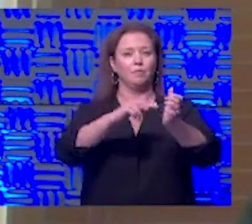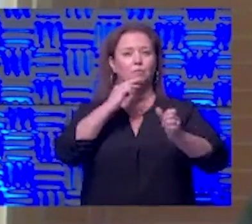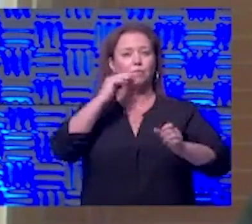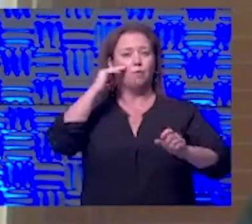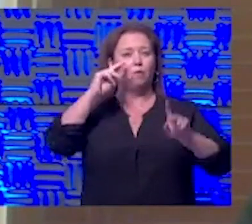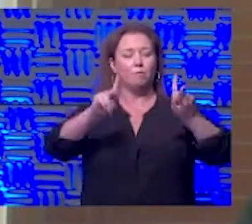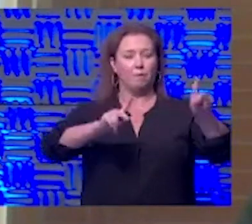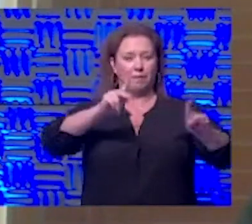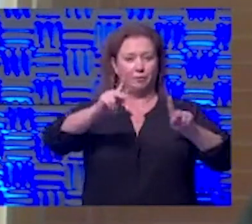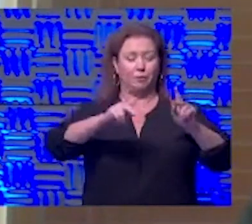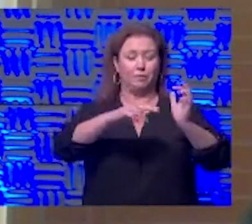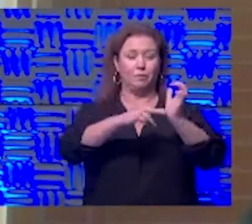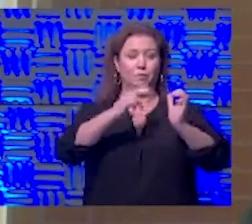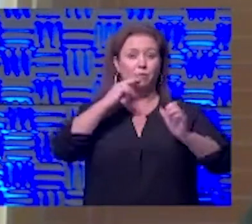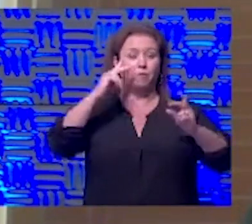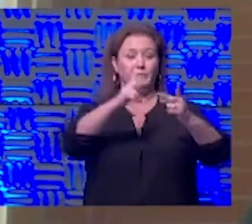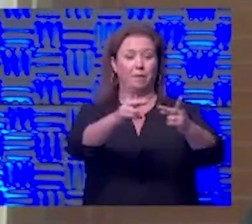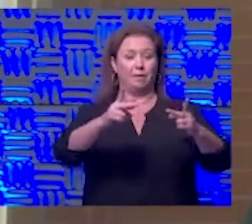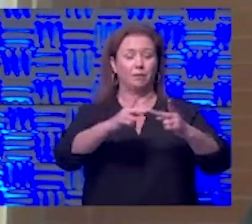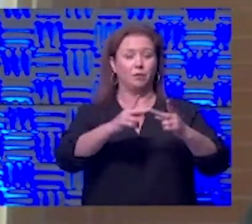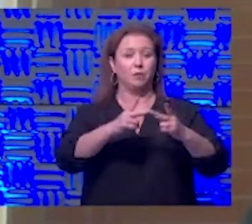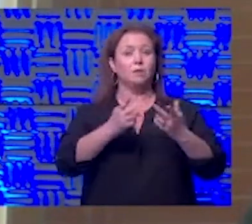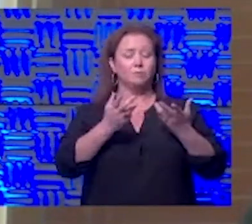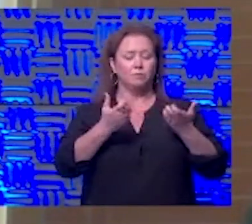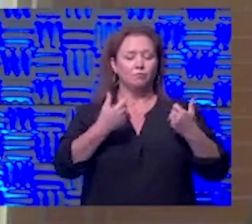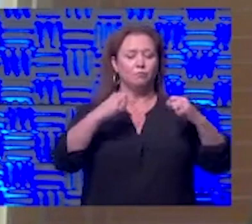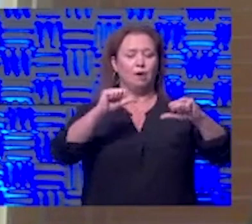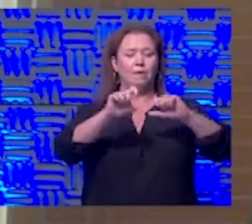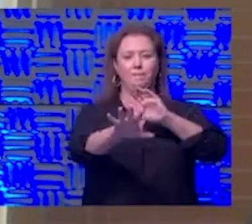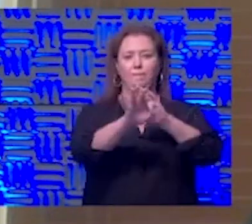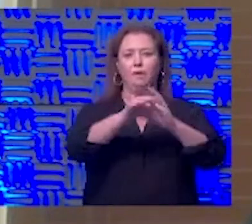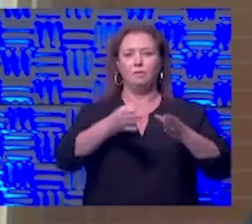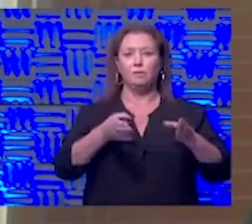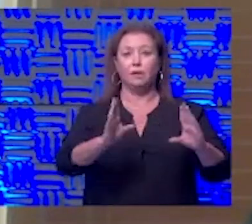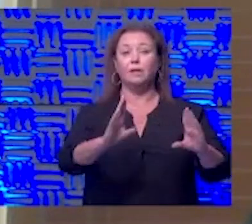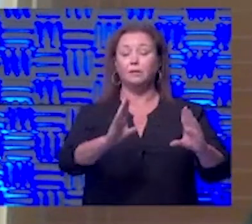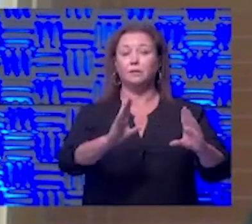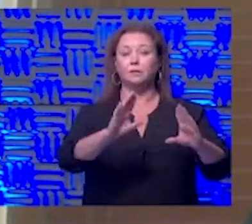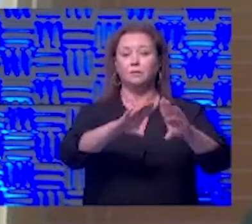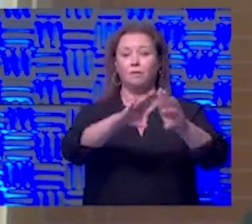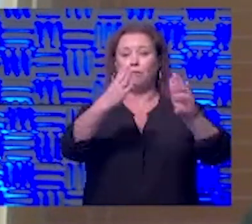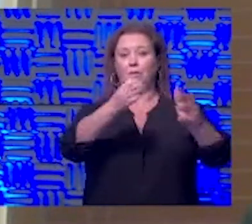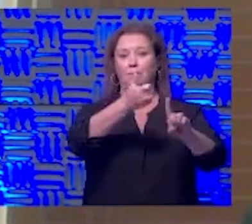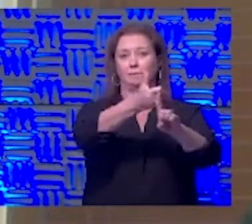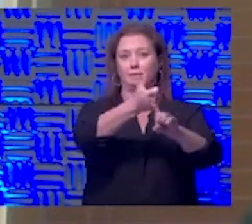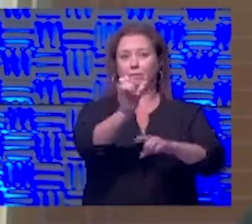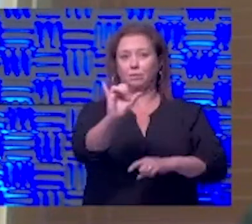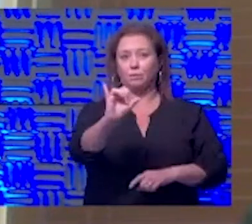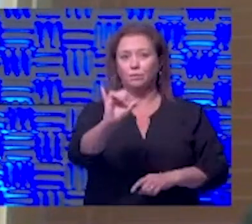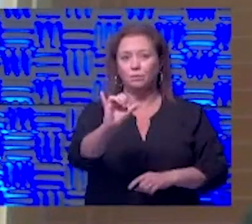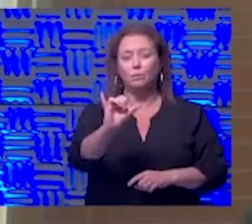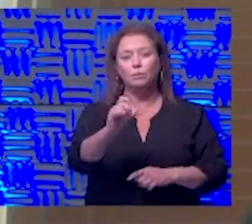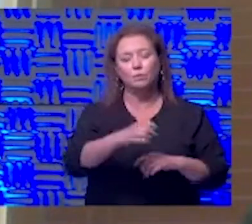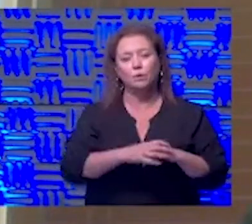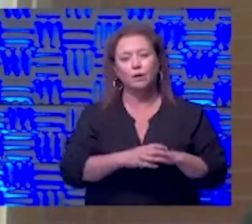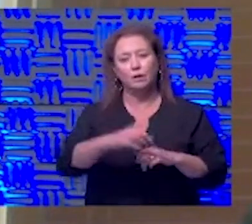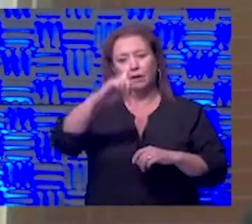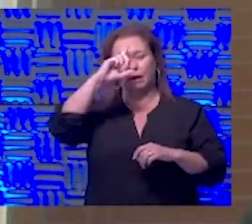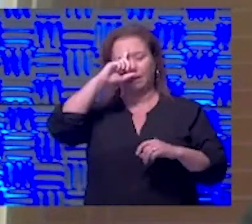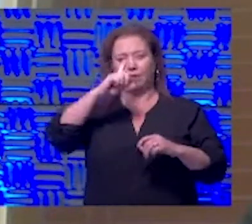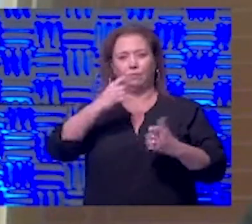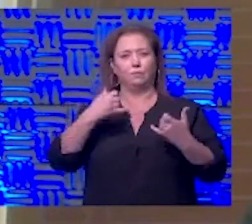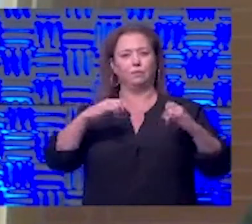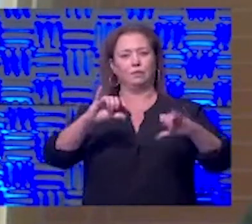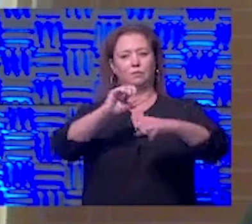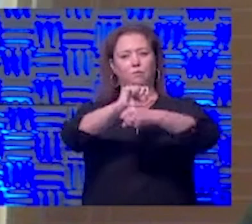the nursing facilities look forward to ways in which they can reopen. And I think we're all still